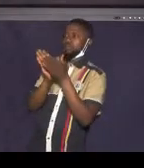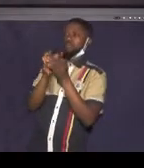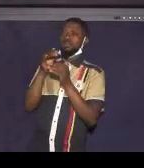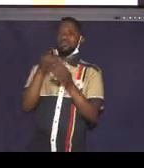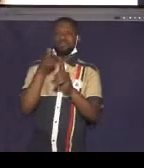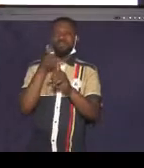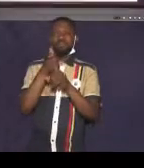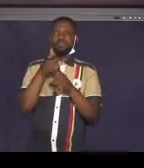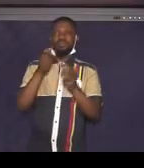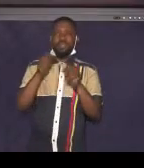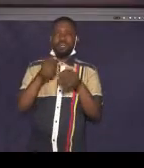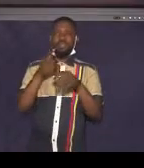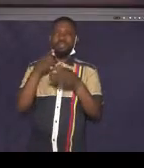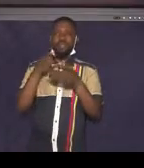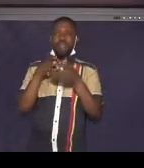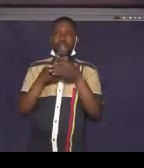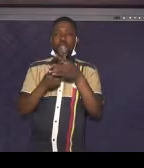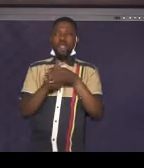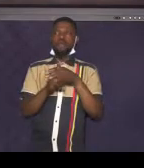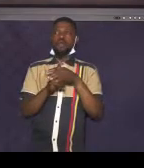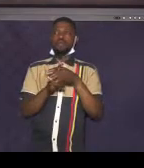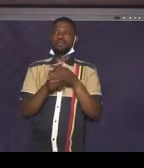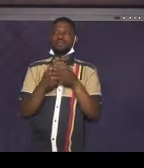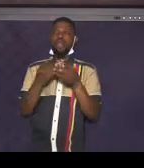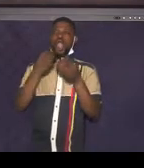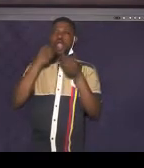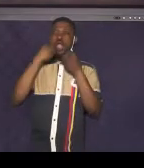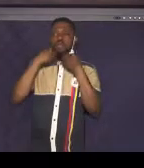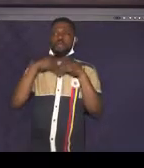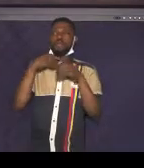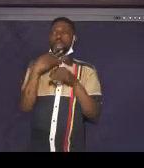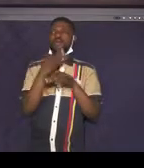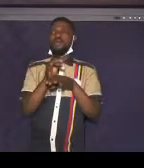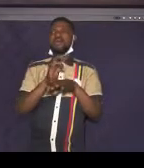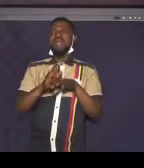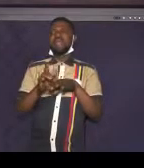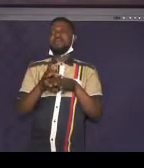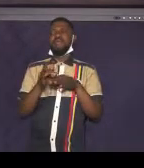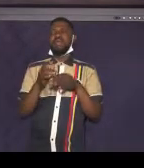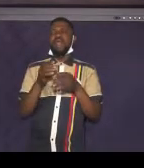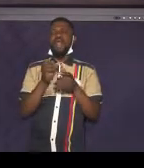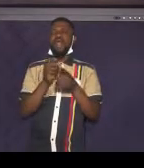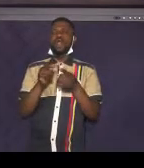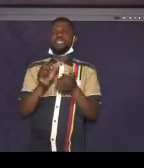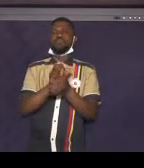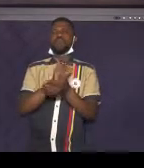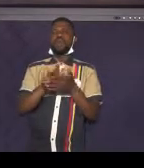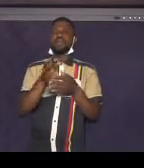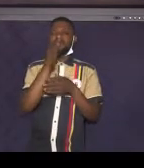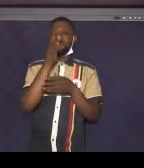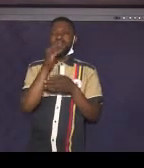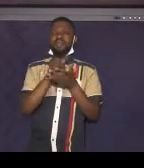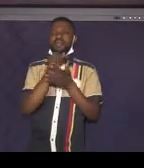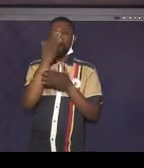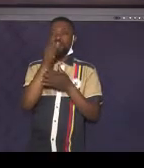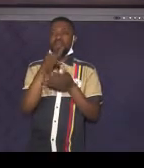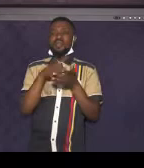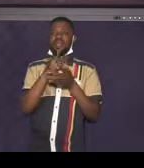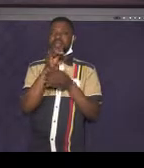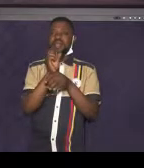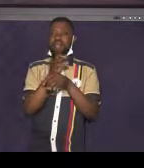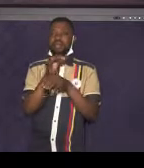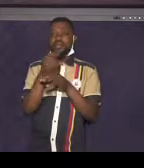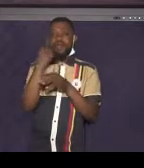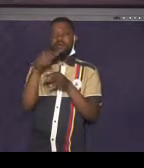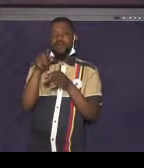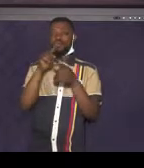could occur. And the consumption of expired or spoiled food. That's why it's advisable for you to look